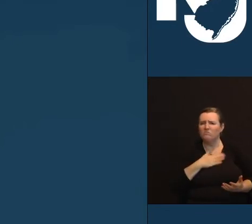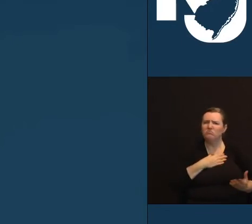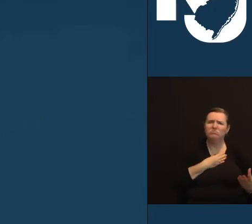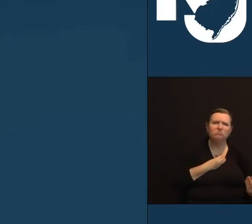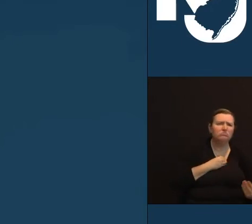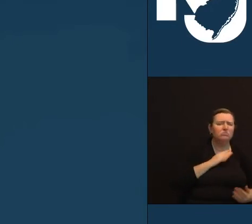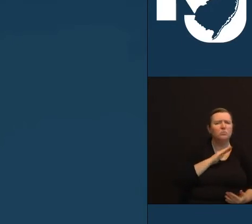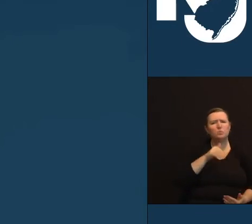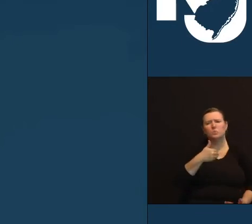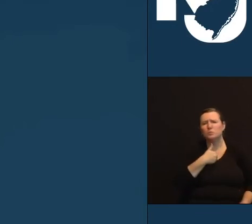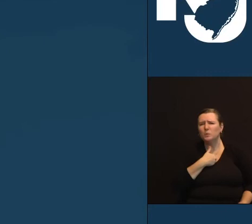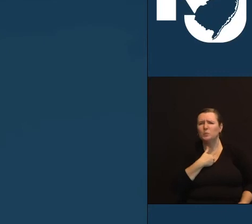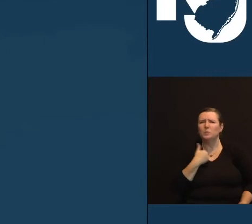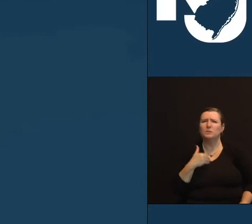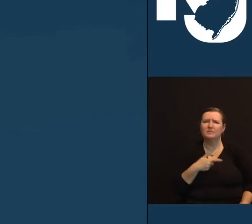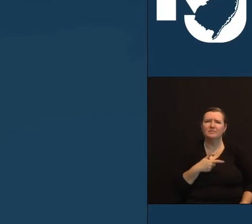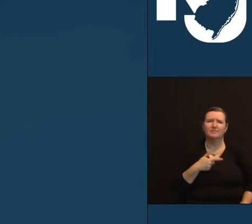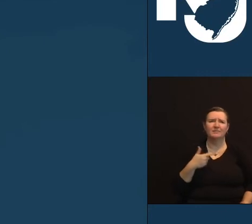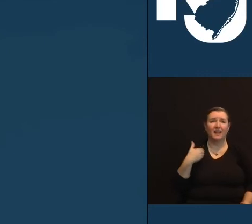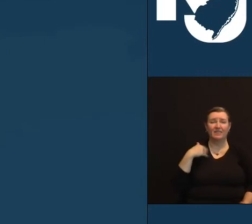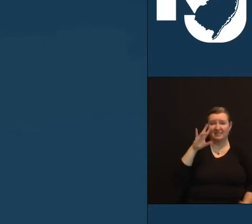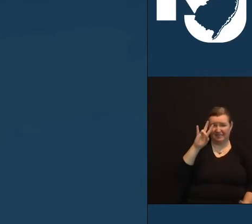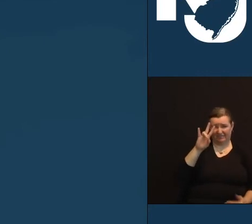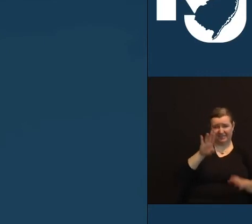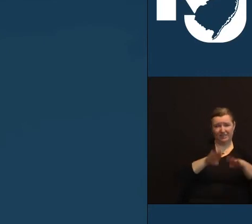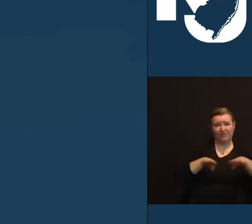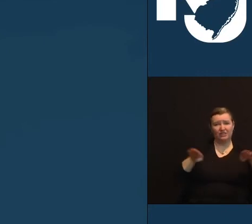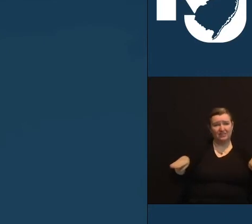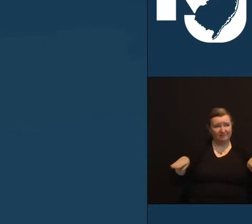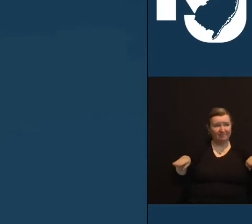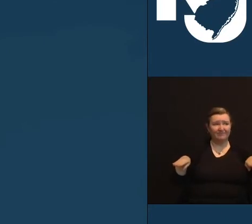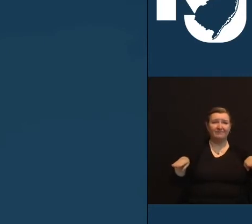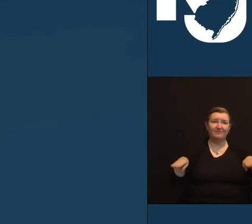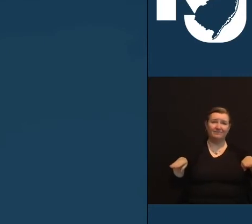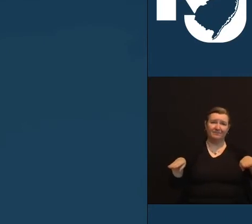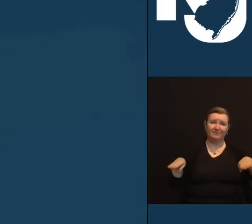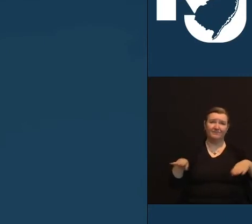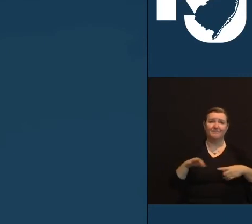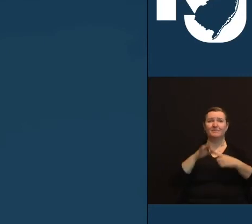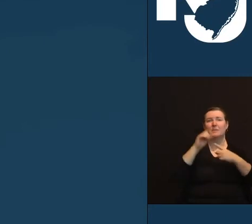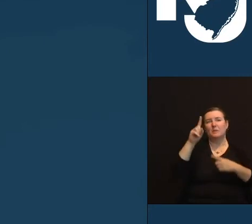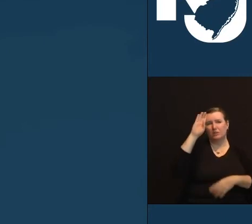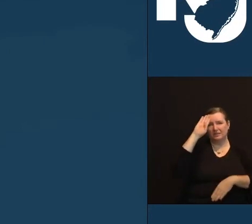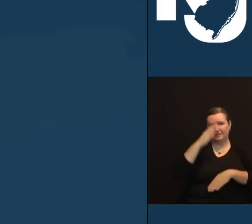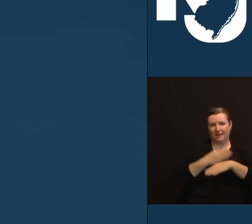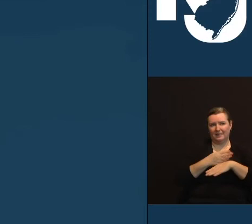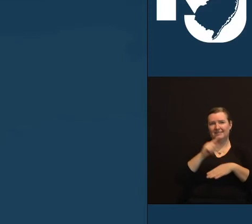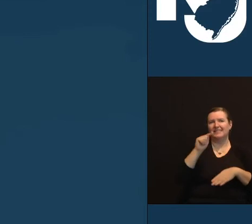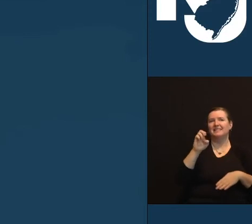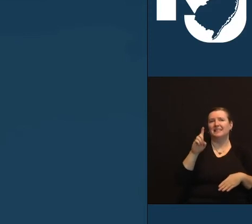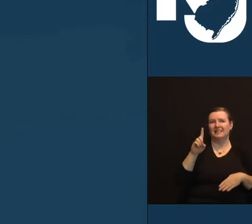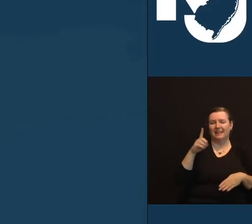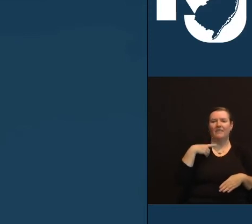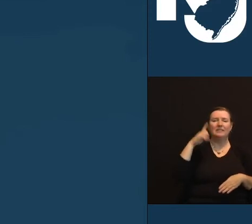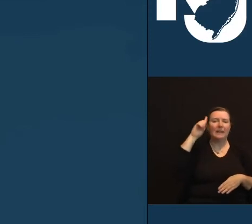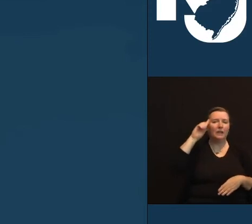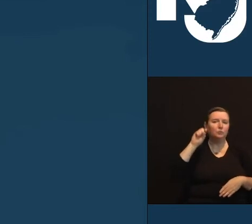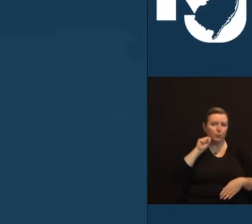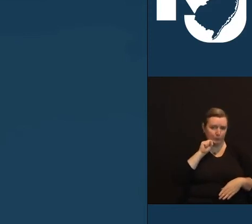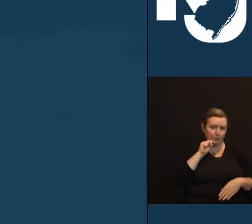Jack, raised 7 children, including a special son, Ted, who was born with Down syndrome and to whom Terry was